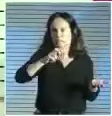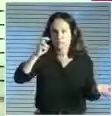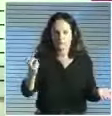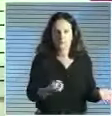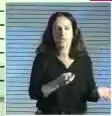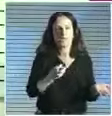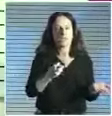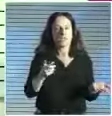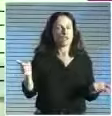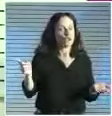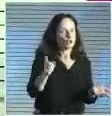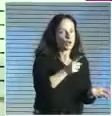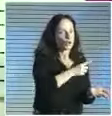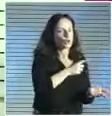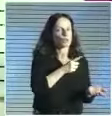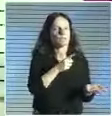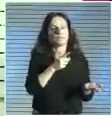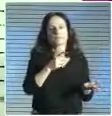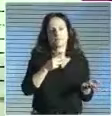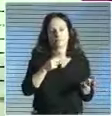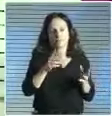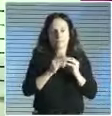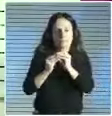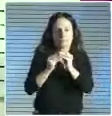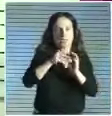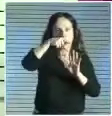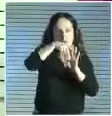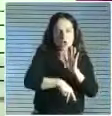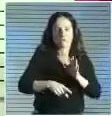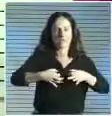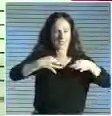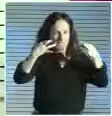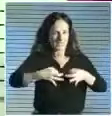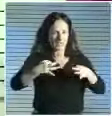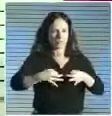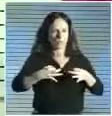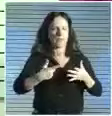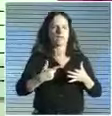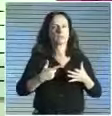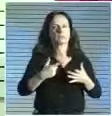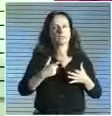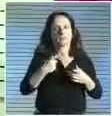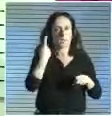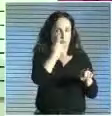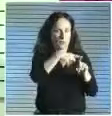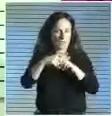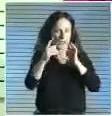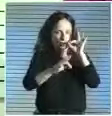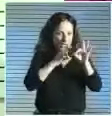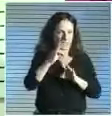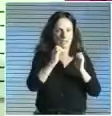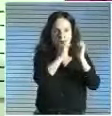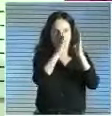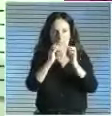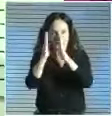standards from the CDP, the WRI, the GRI, et cetera, fair labor practices and human rights and the like. So